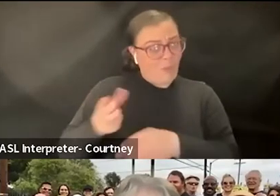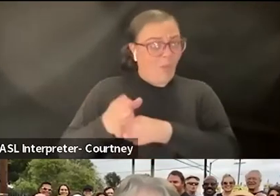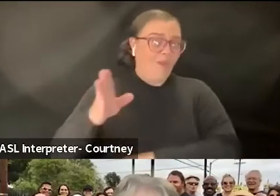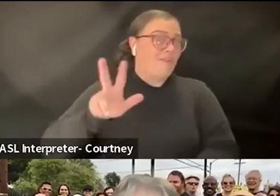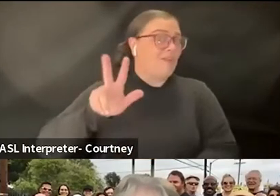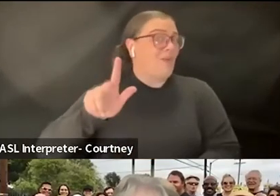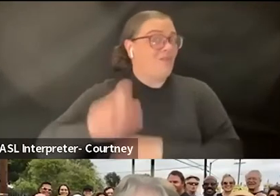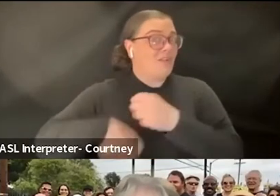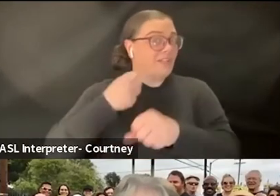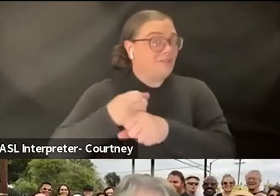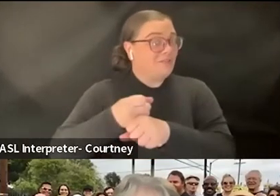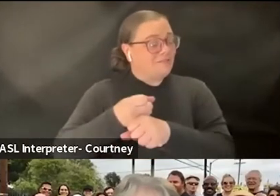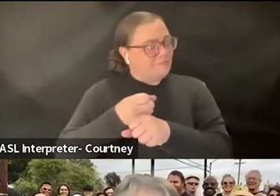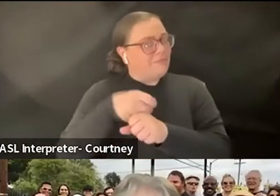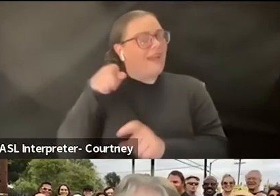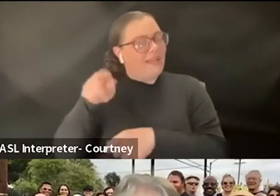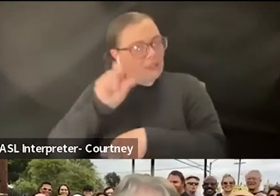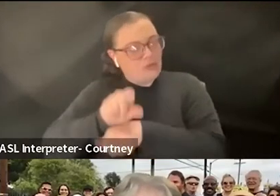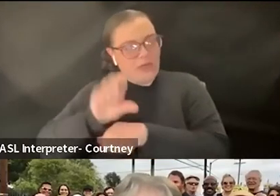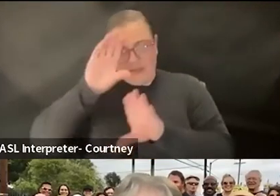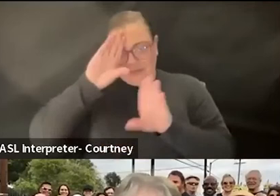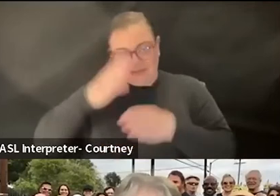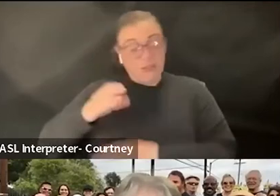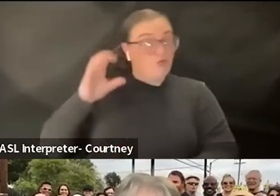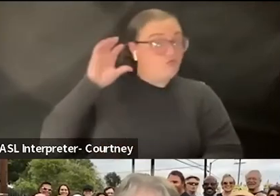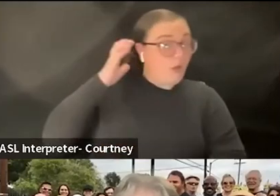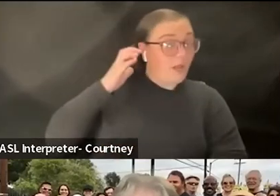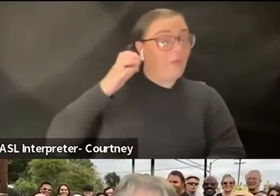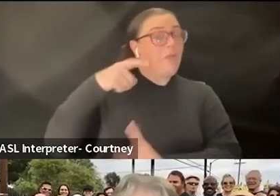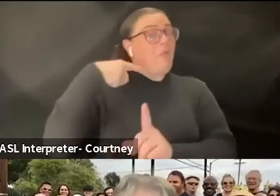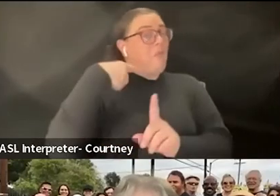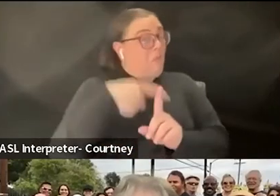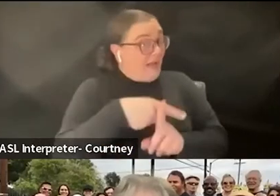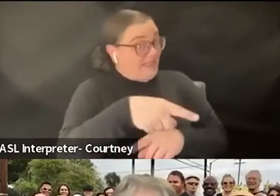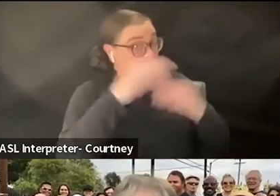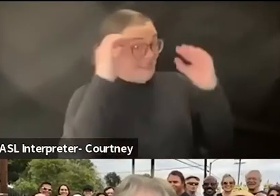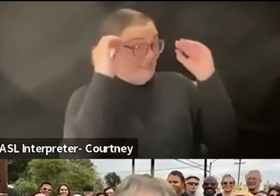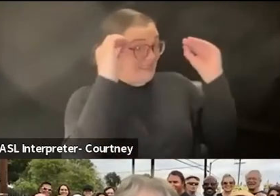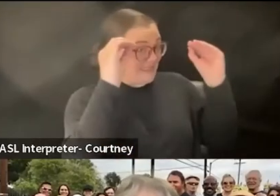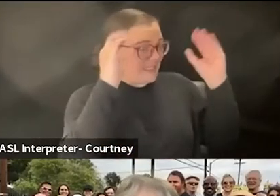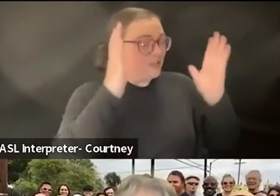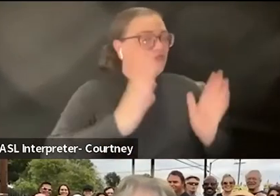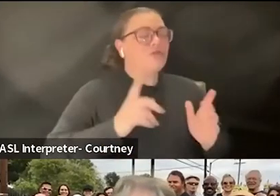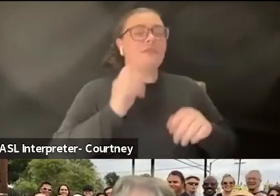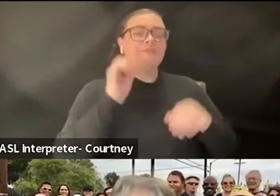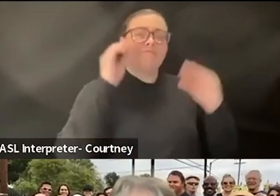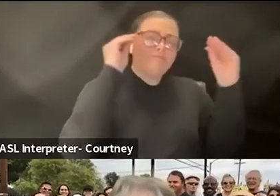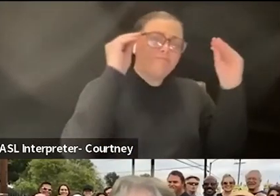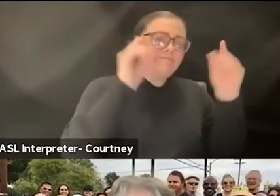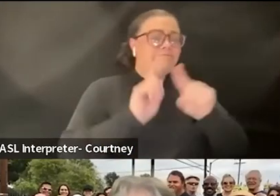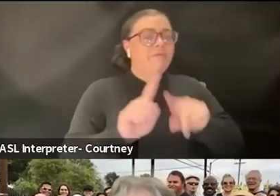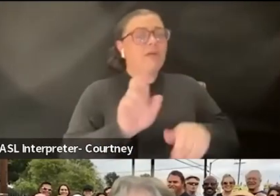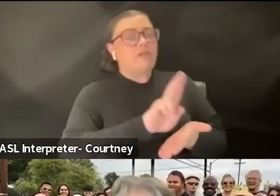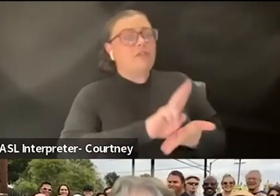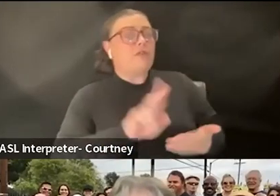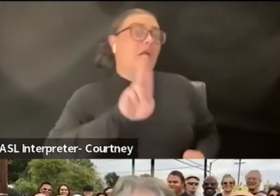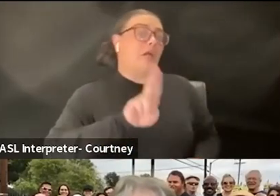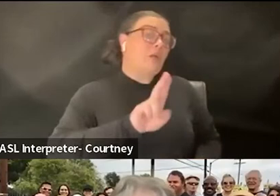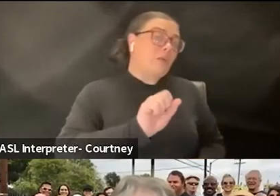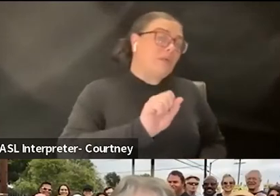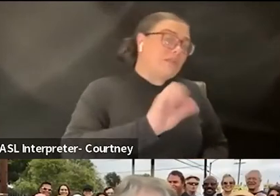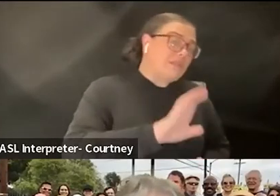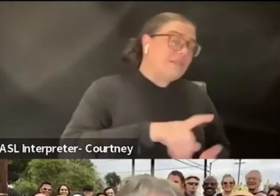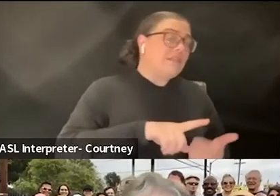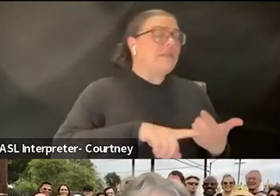work over the airwaves, he's also an adjunct professor, teaching and lecturing at universities like USC, UCLA,